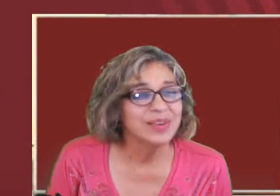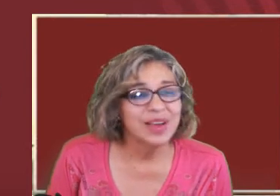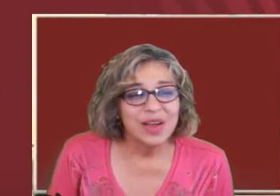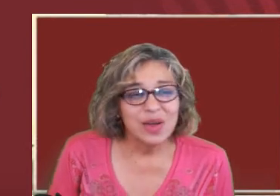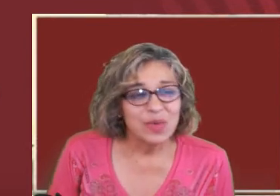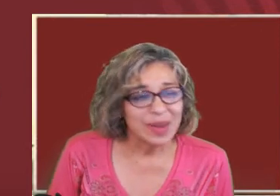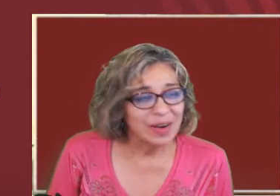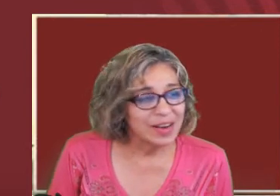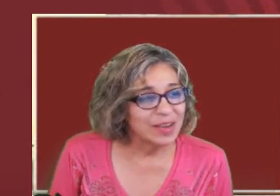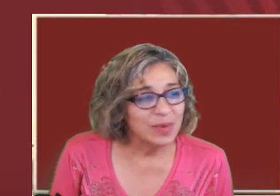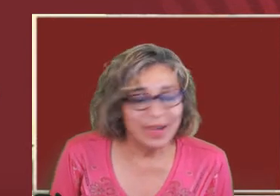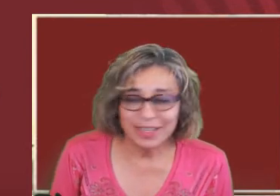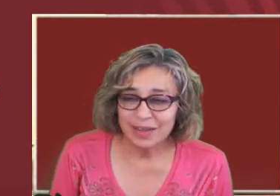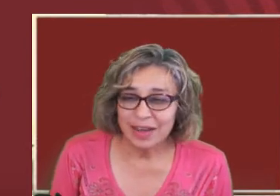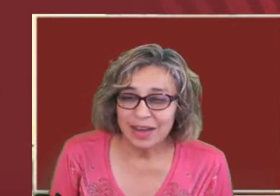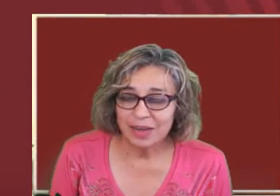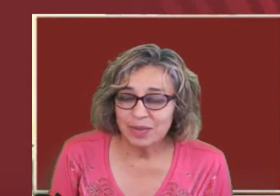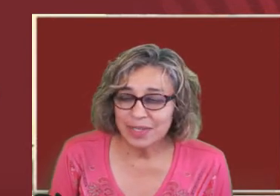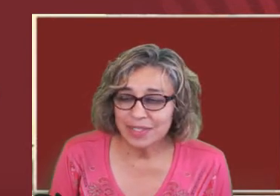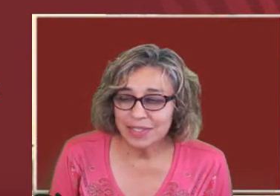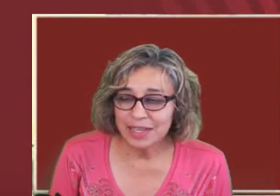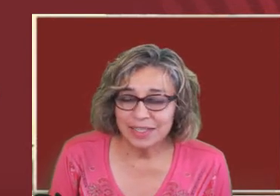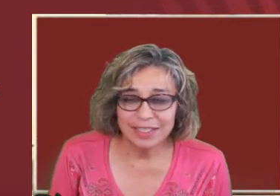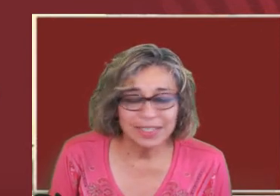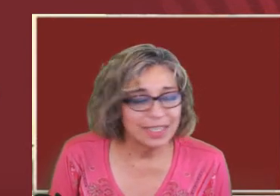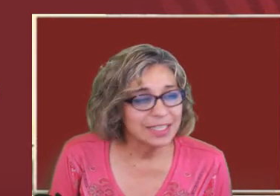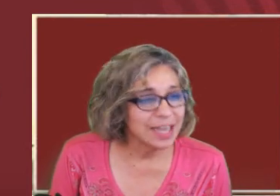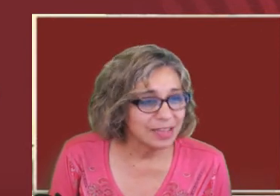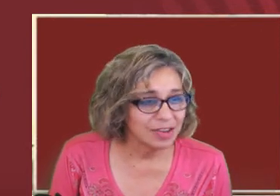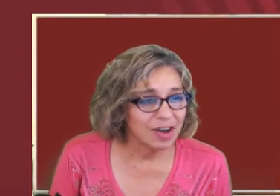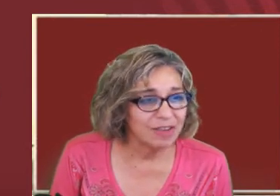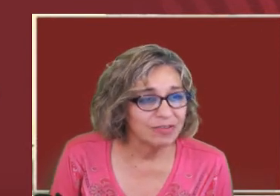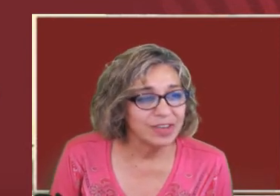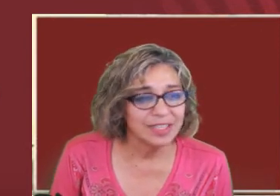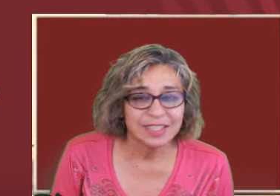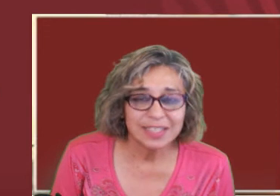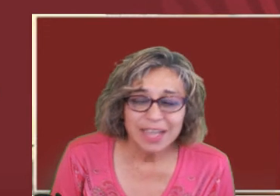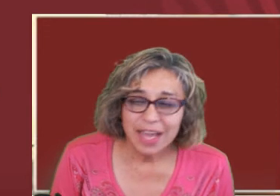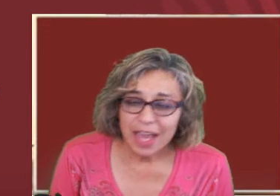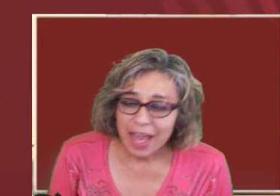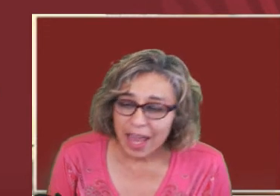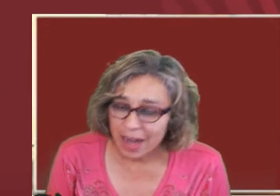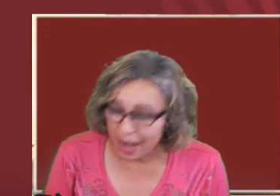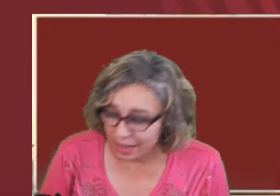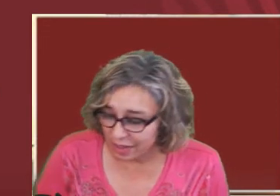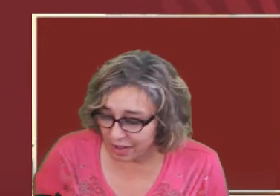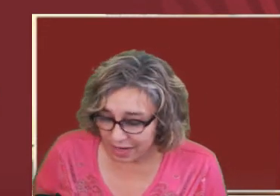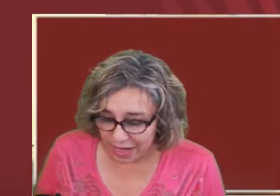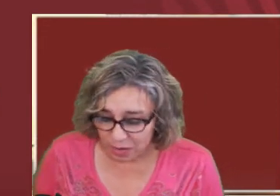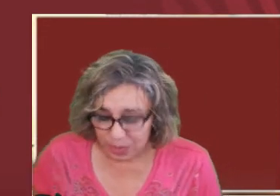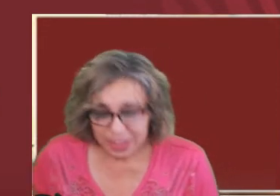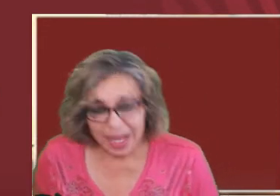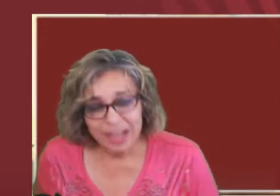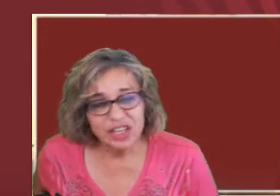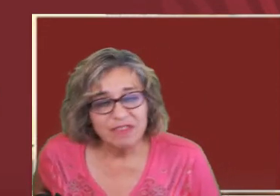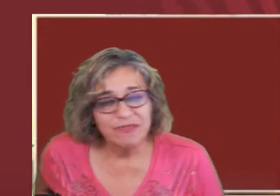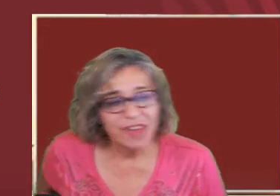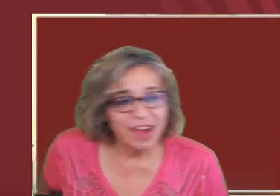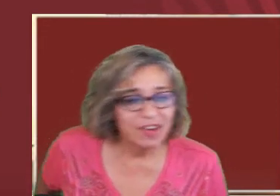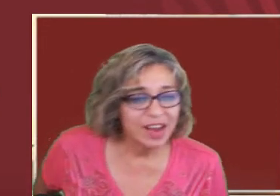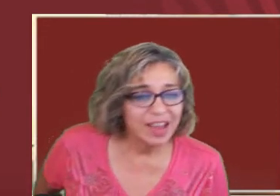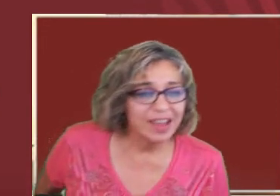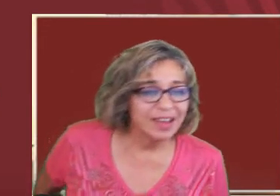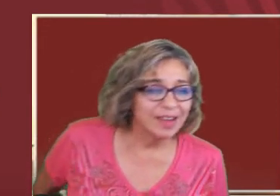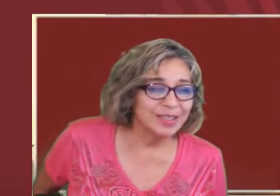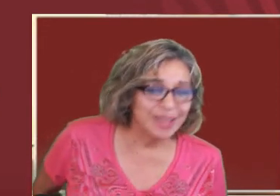discussion regarding what was discussed today at the conference. And I thought it was actually